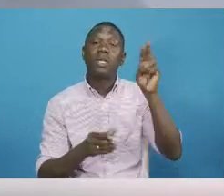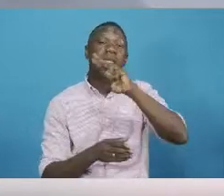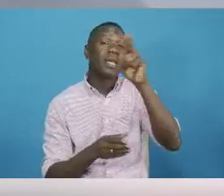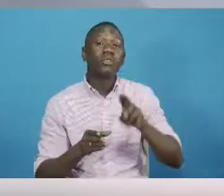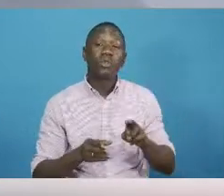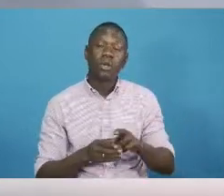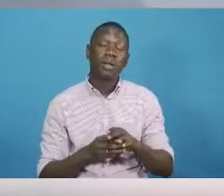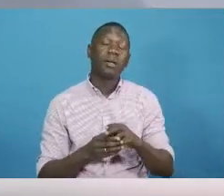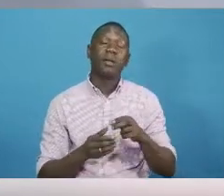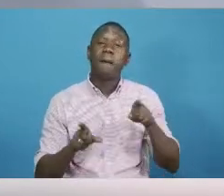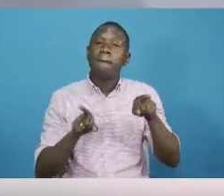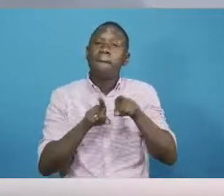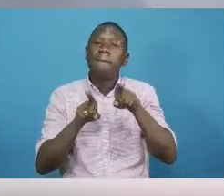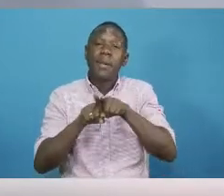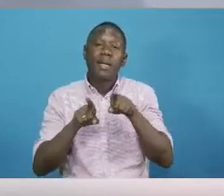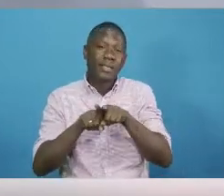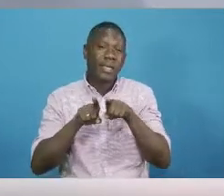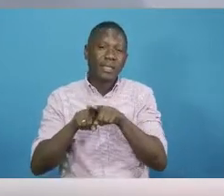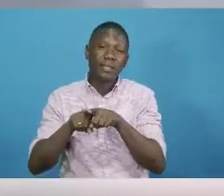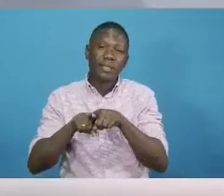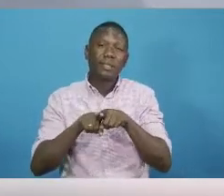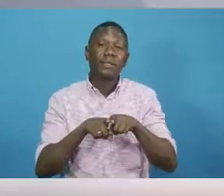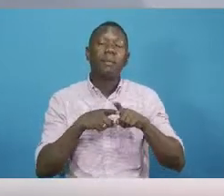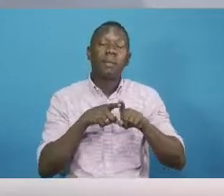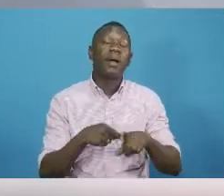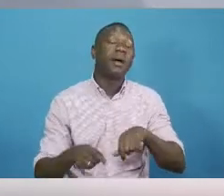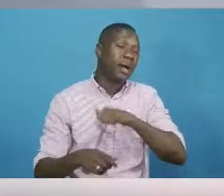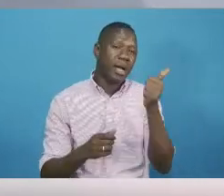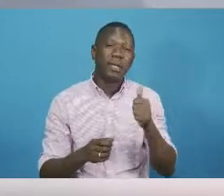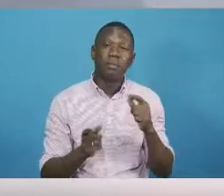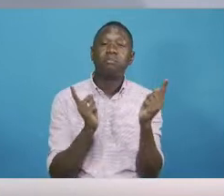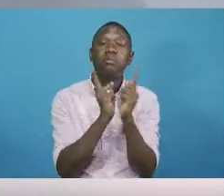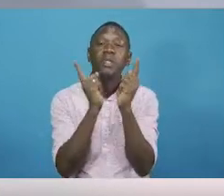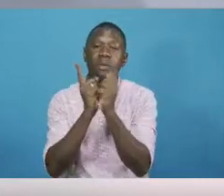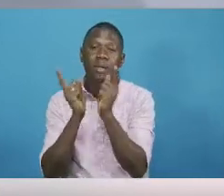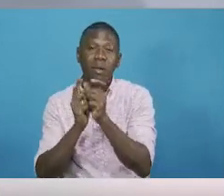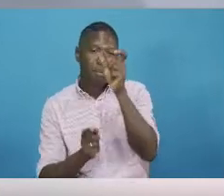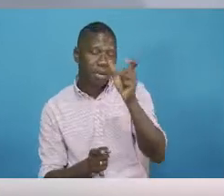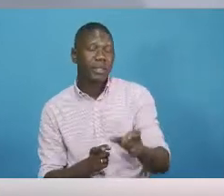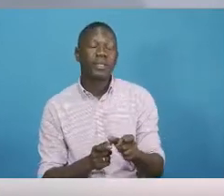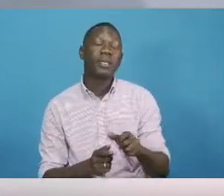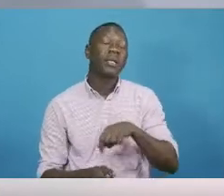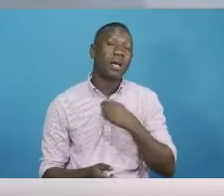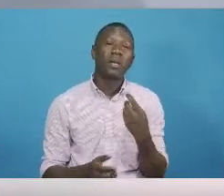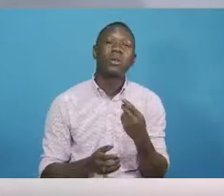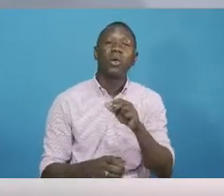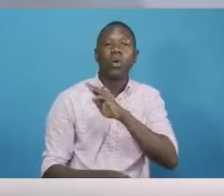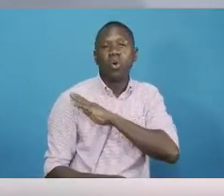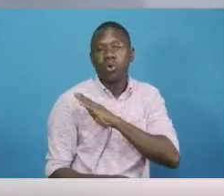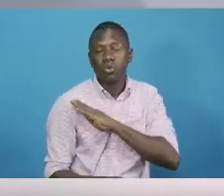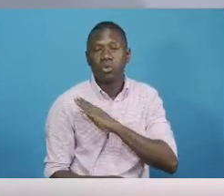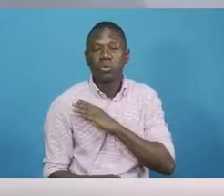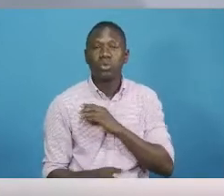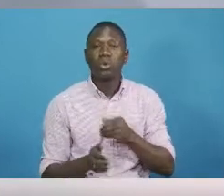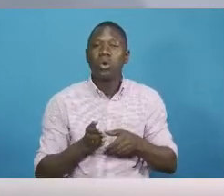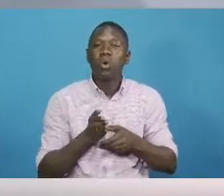national partners and consultants, and also a